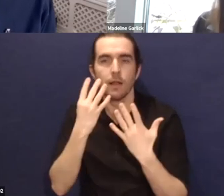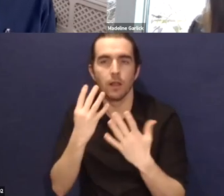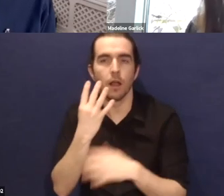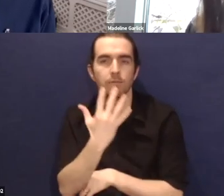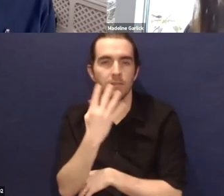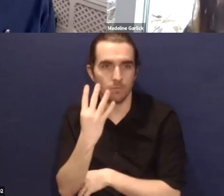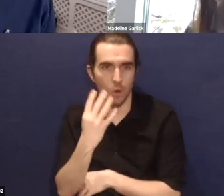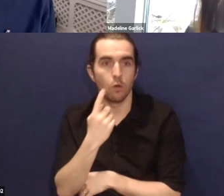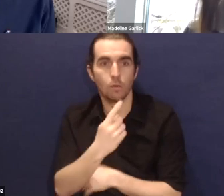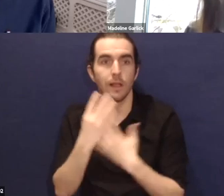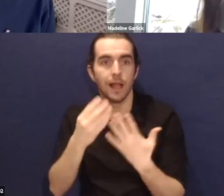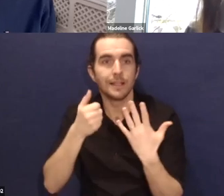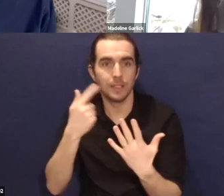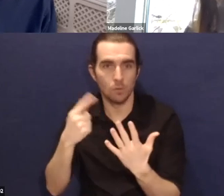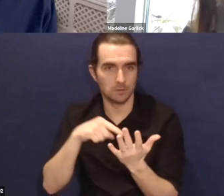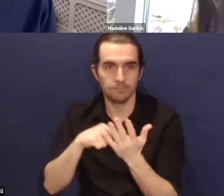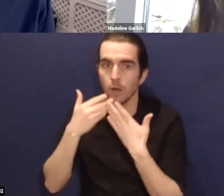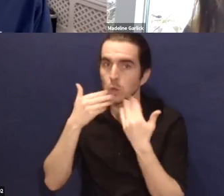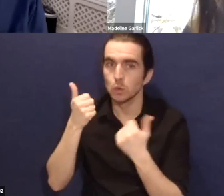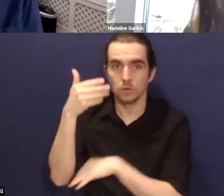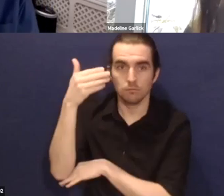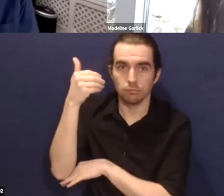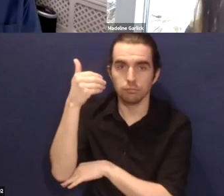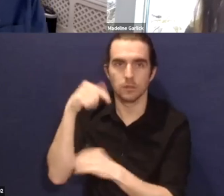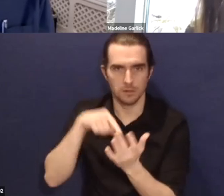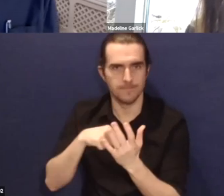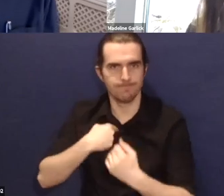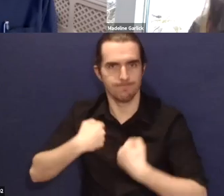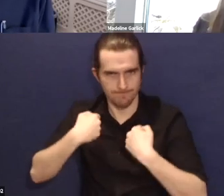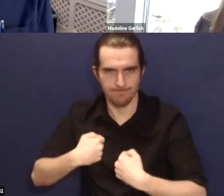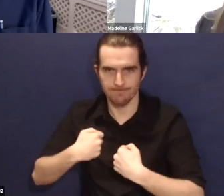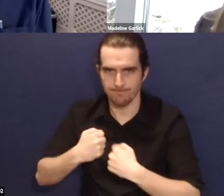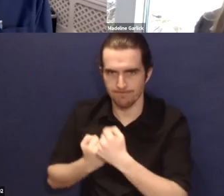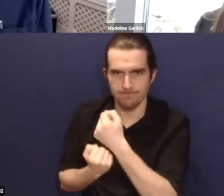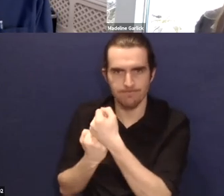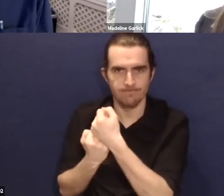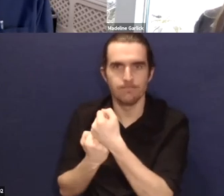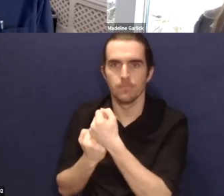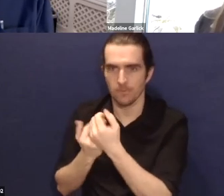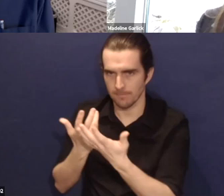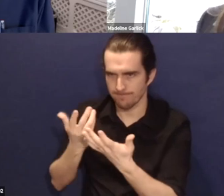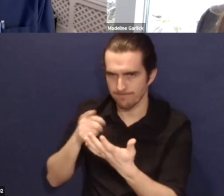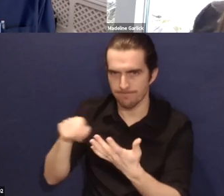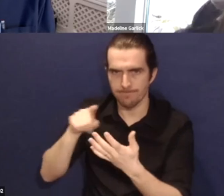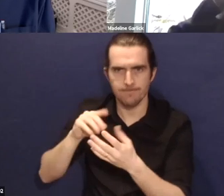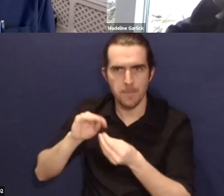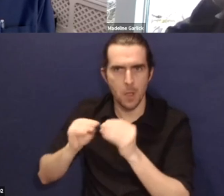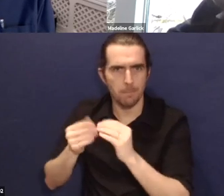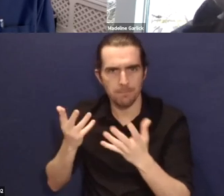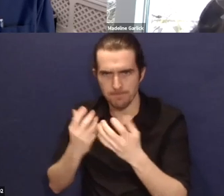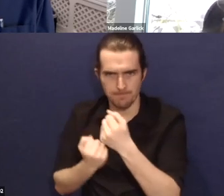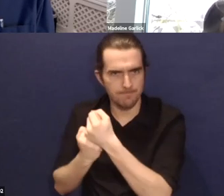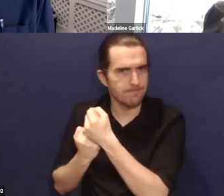even know how many there are precisely in the world. Official figures say it's 3 million, but we estimate it could be well over 10. So